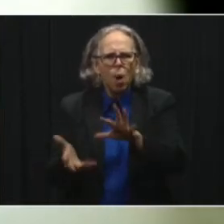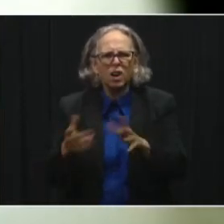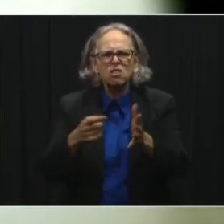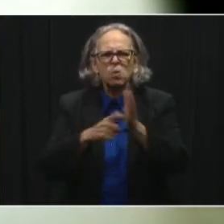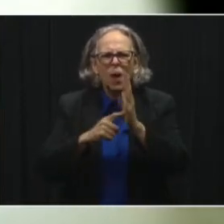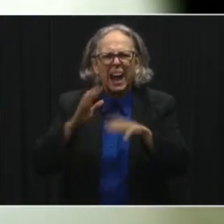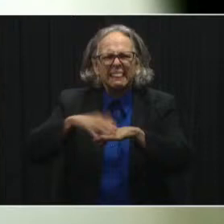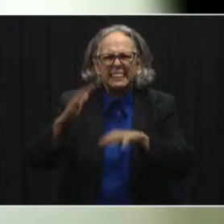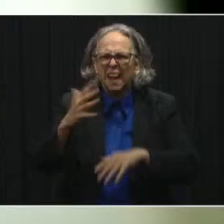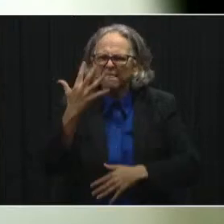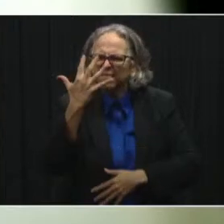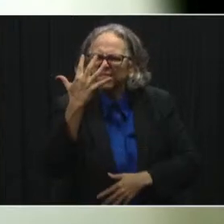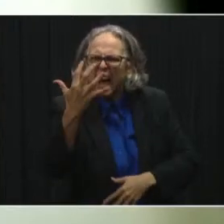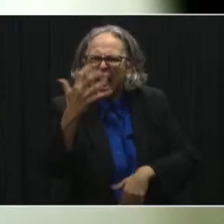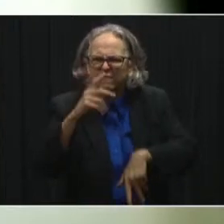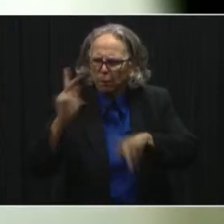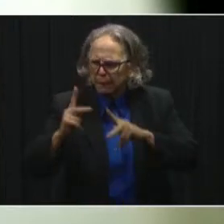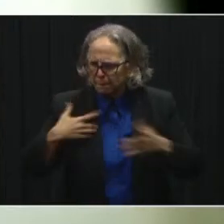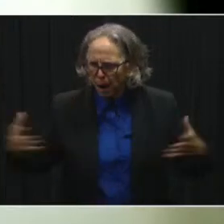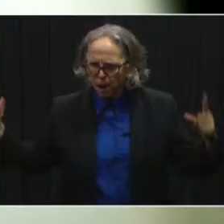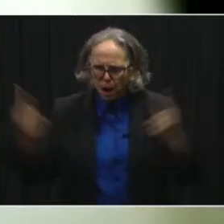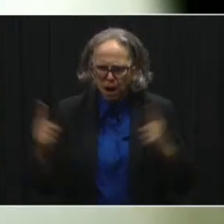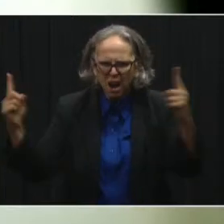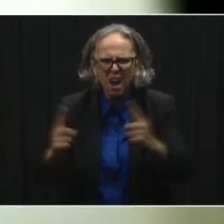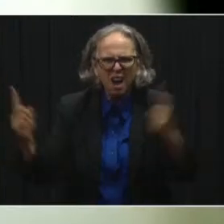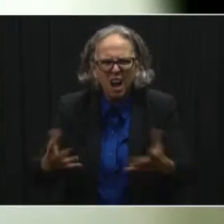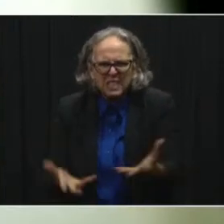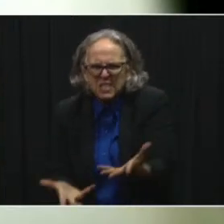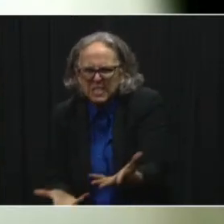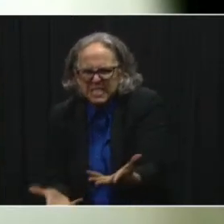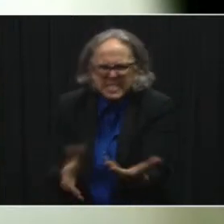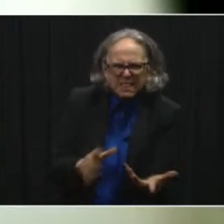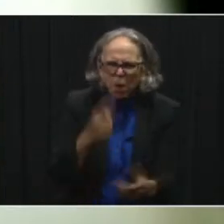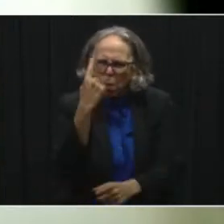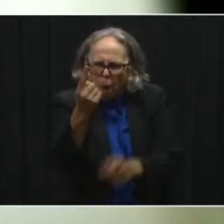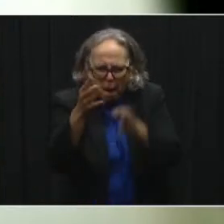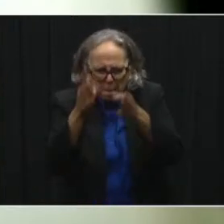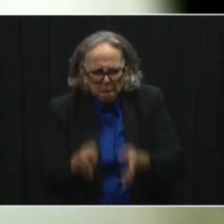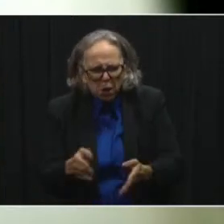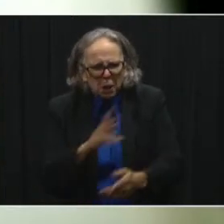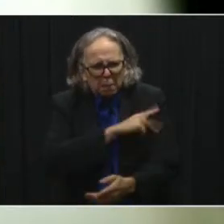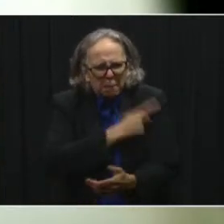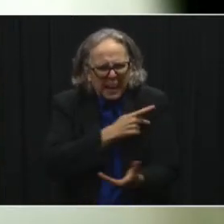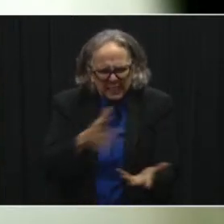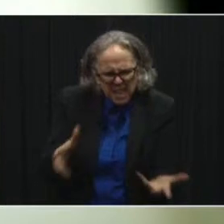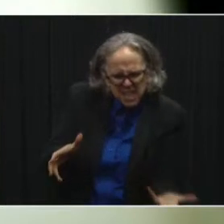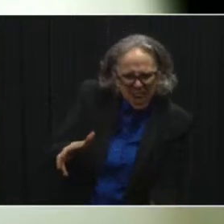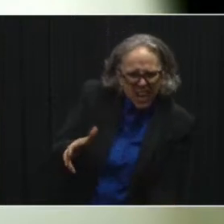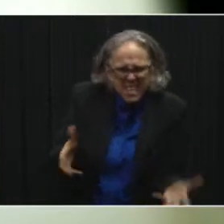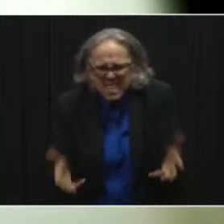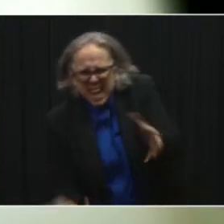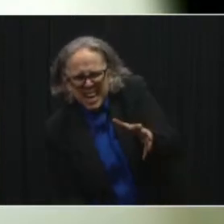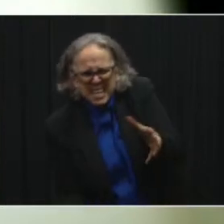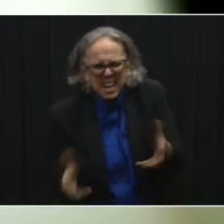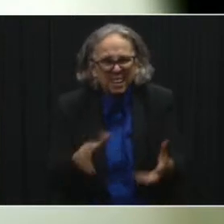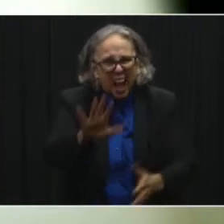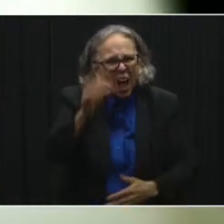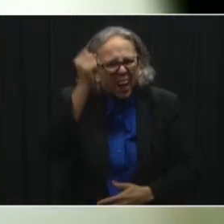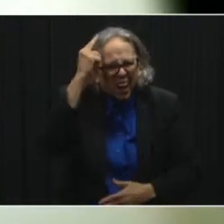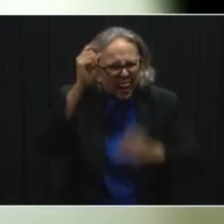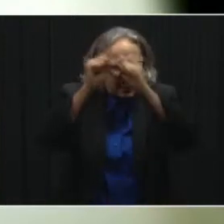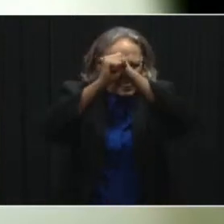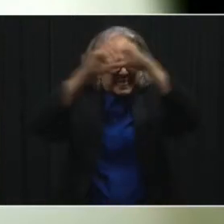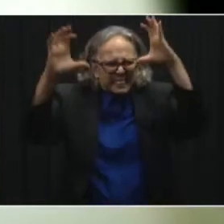nurses, respiratory therapists, and doctors just to keep them safe. Now, that's just for one patient. Let's think about taking care